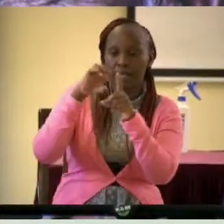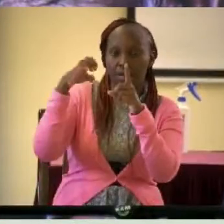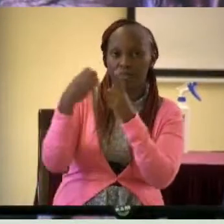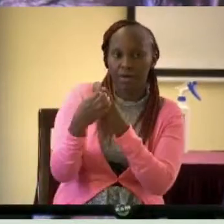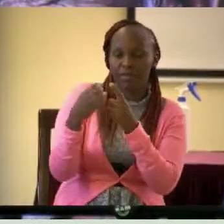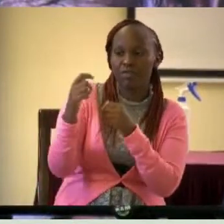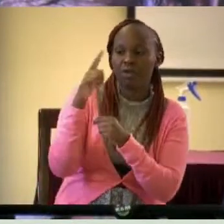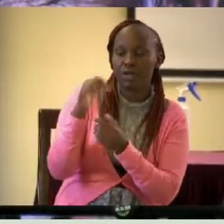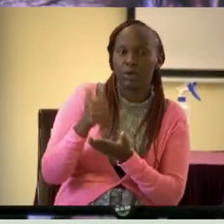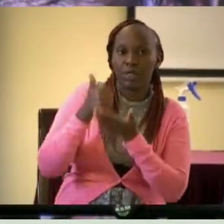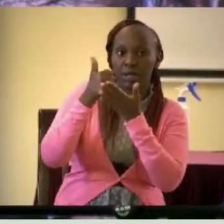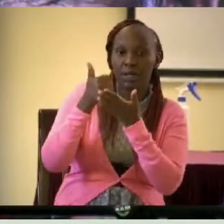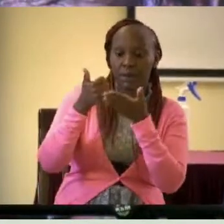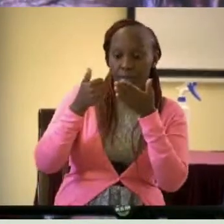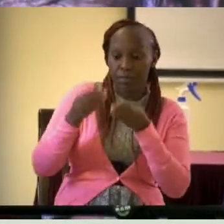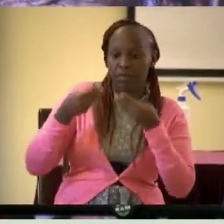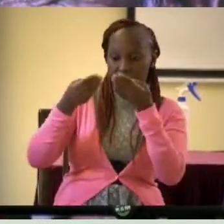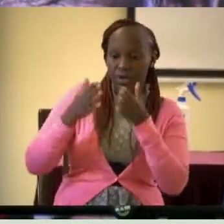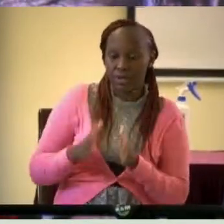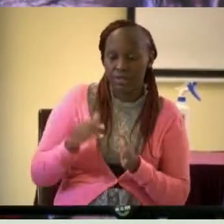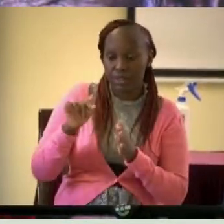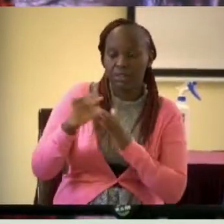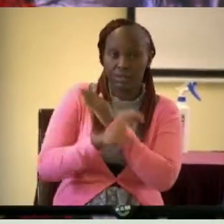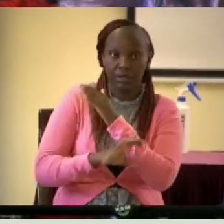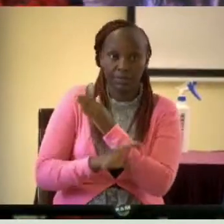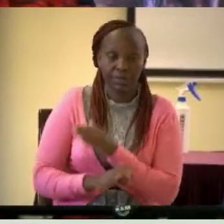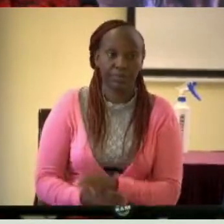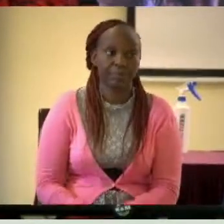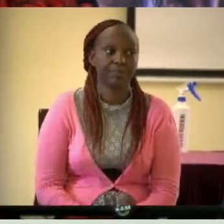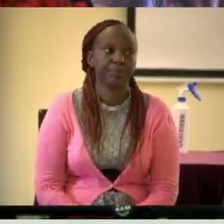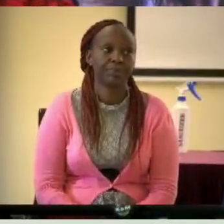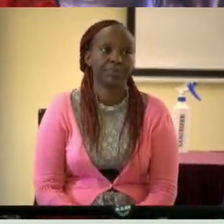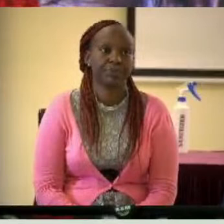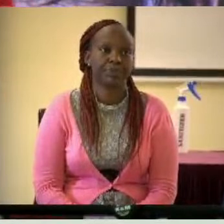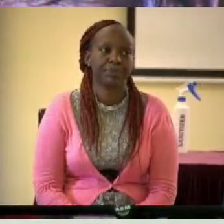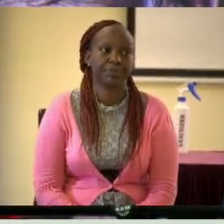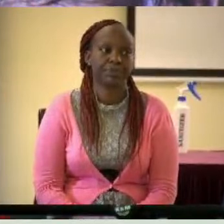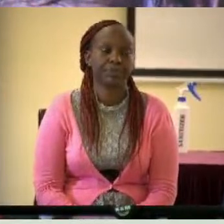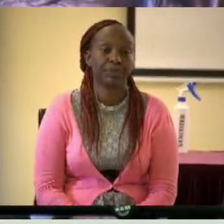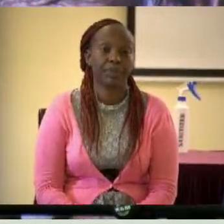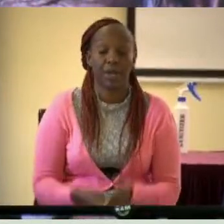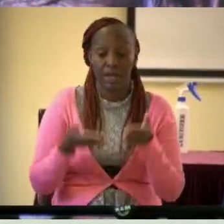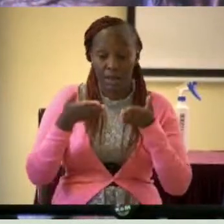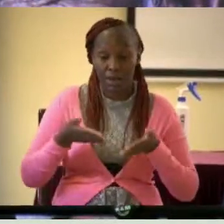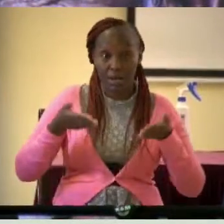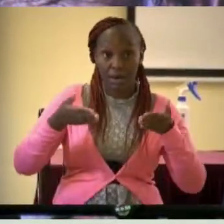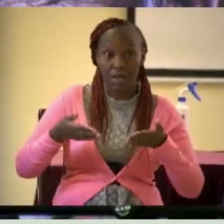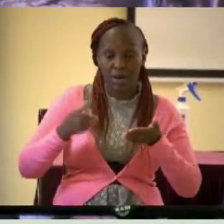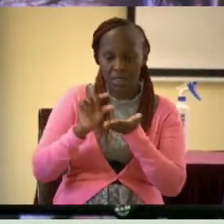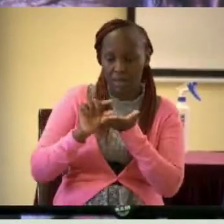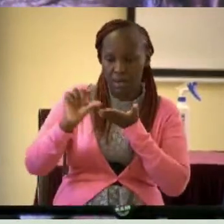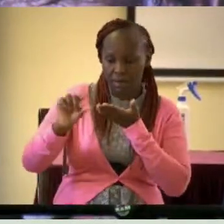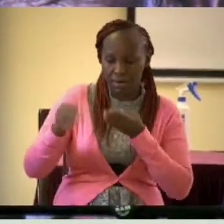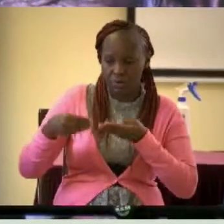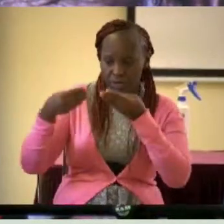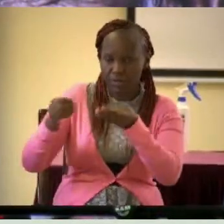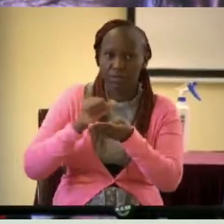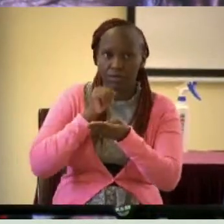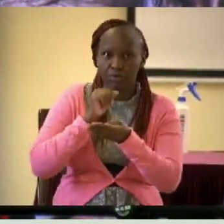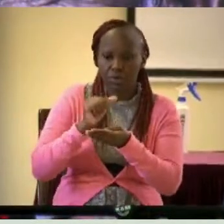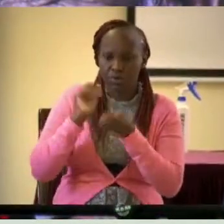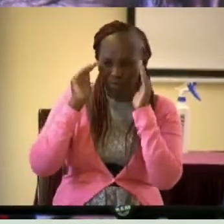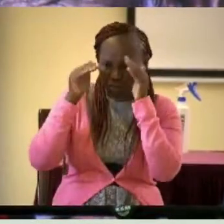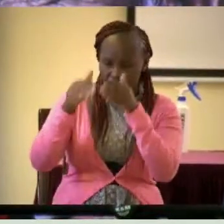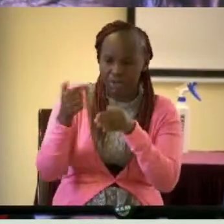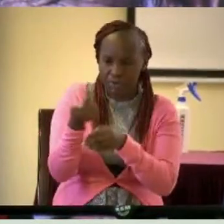for legal aid providers in this country. Now, the grants that we give do not just target civil